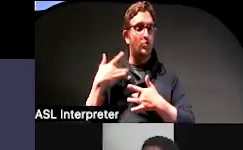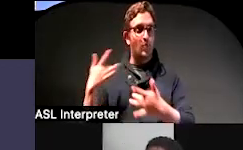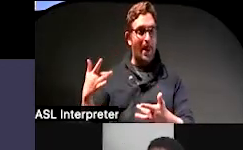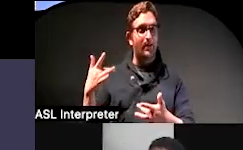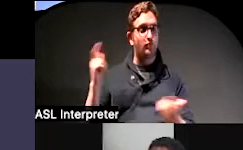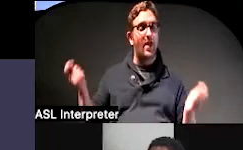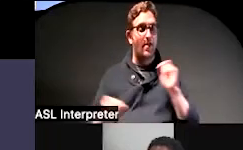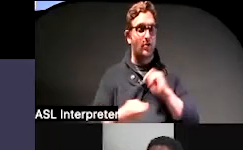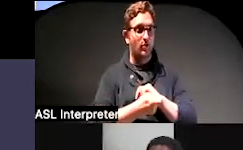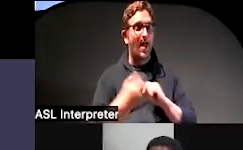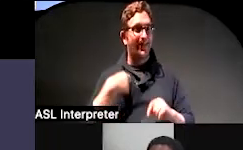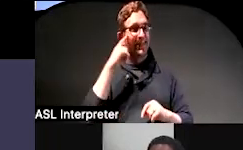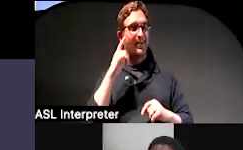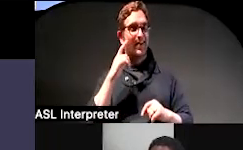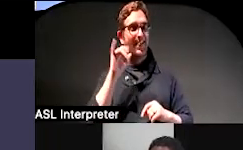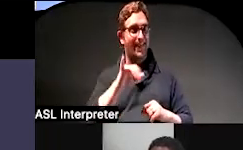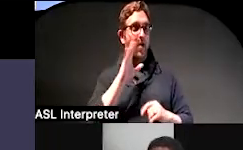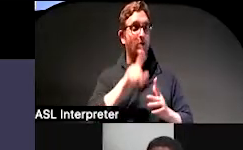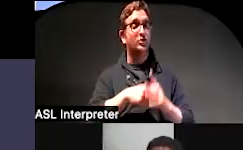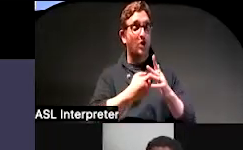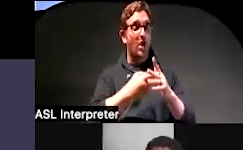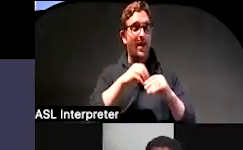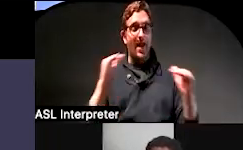believe that the trend will start in higher education